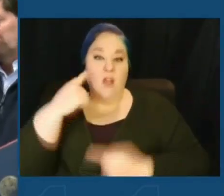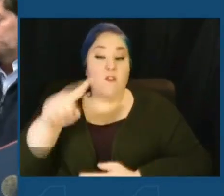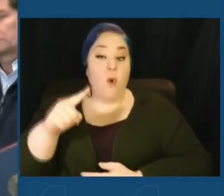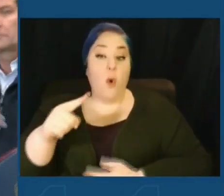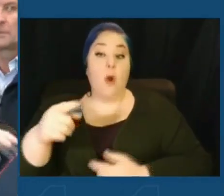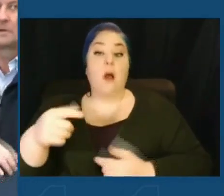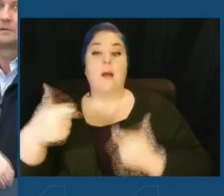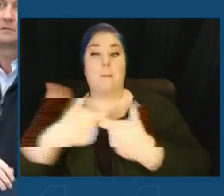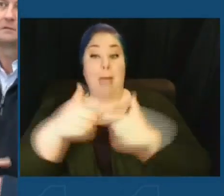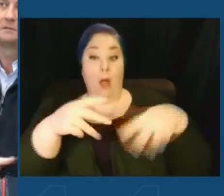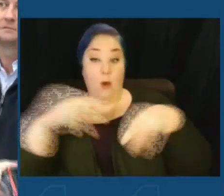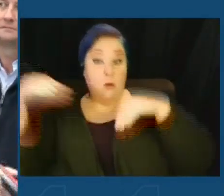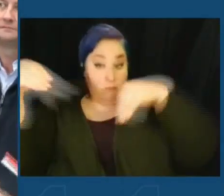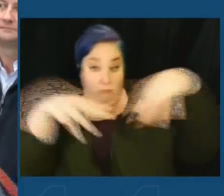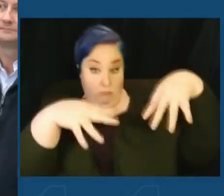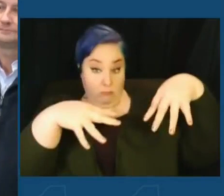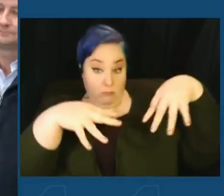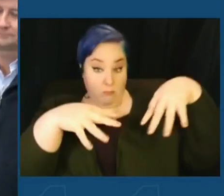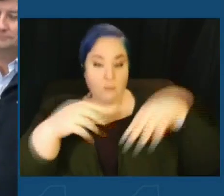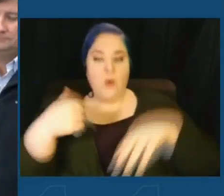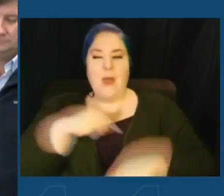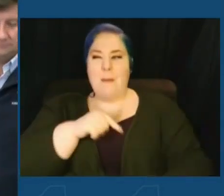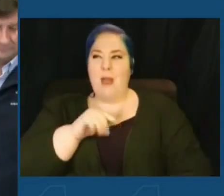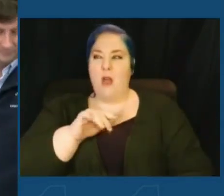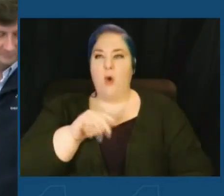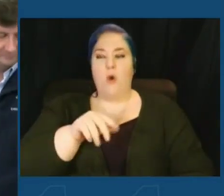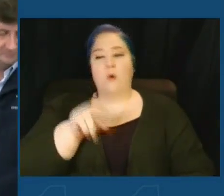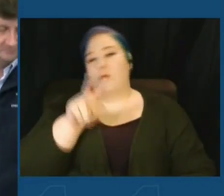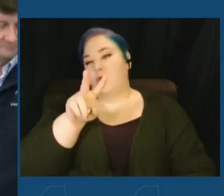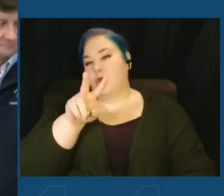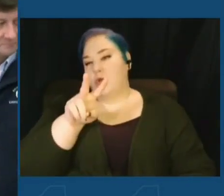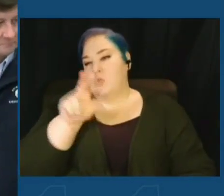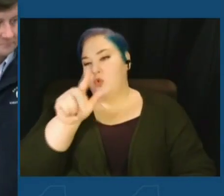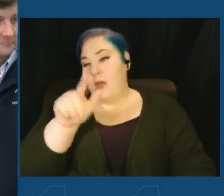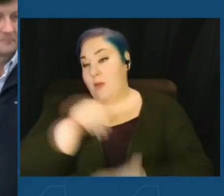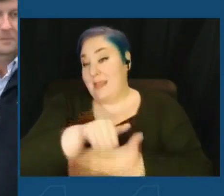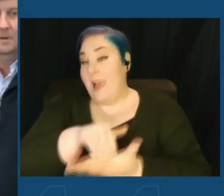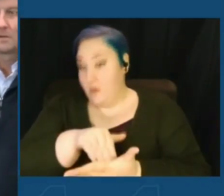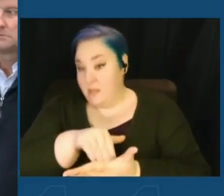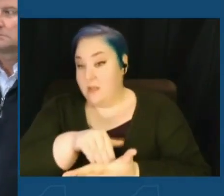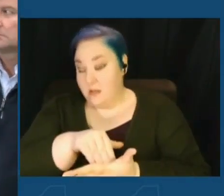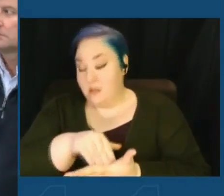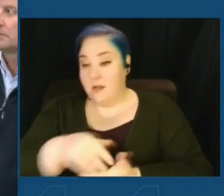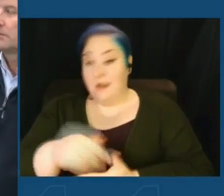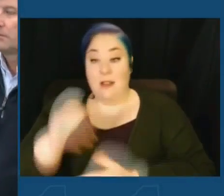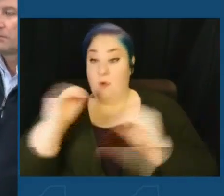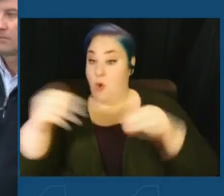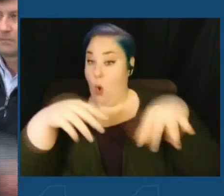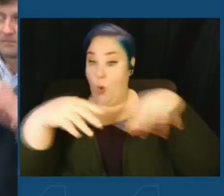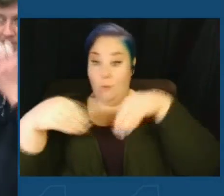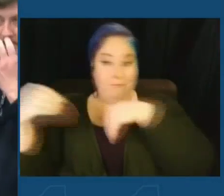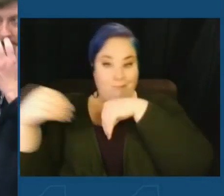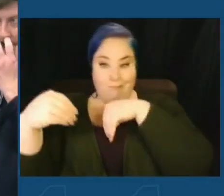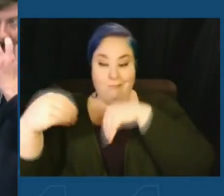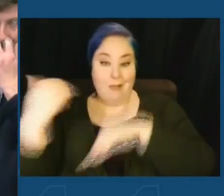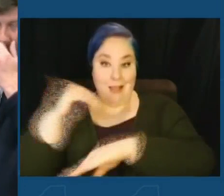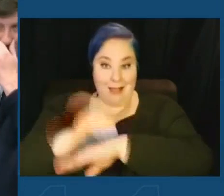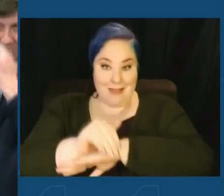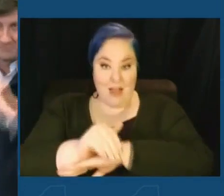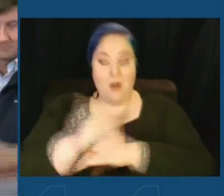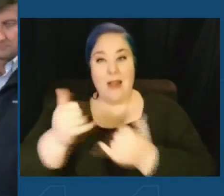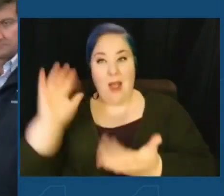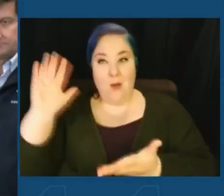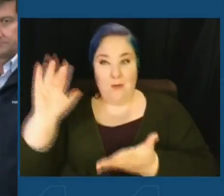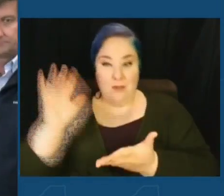we had about almost 23,000 households without power in the county last night. We're down to about 12,500. So